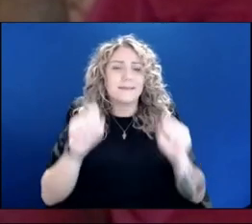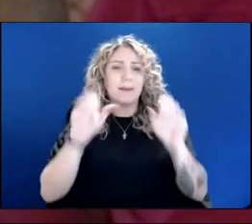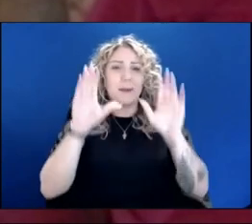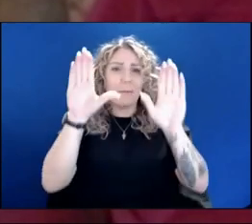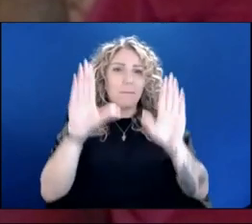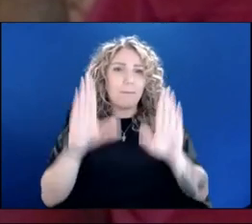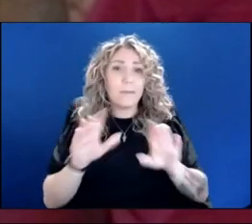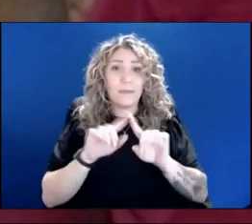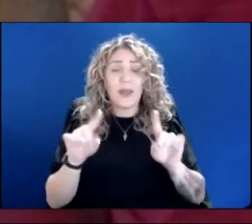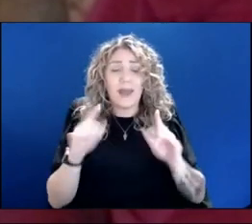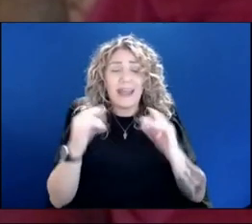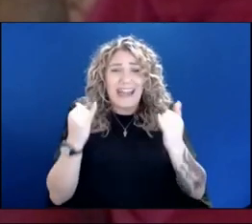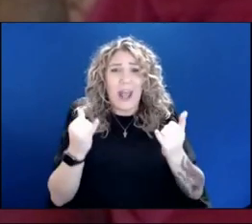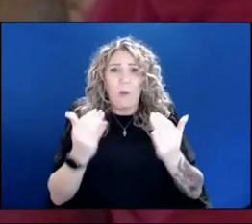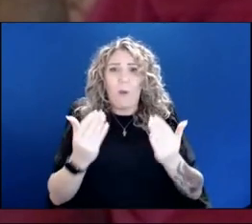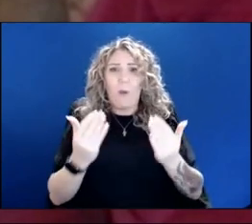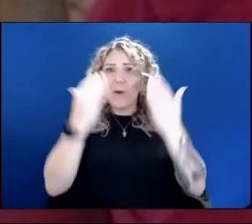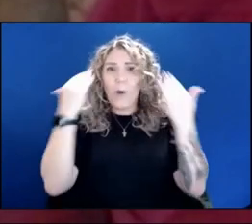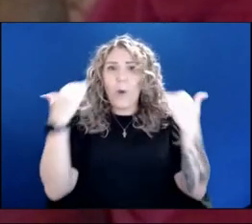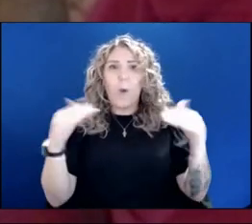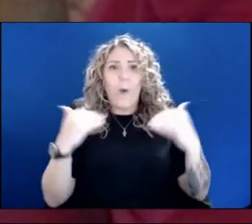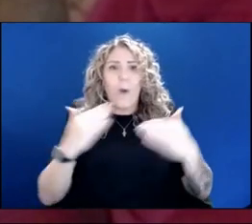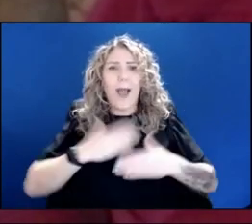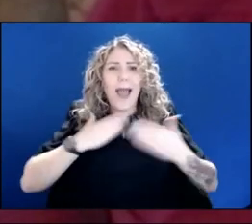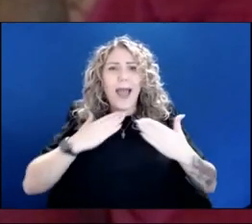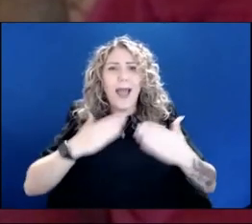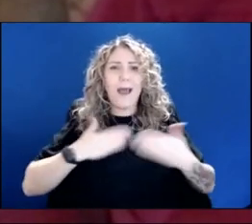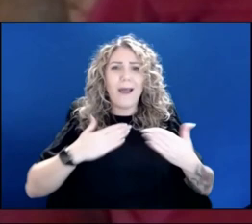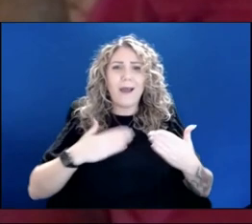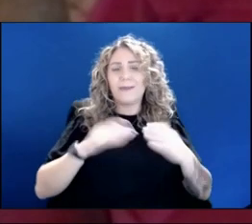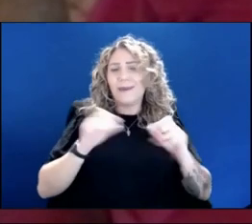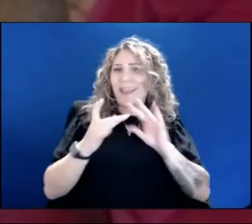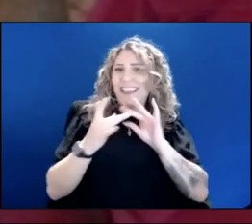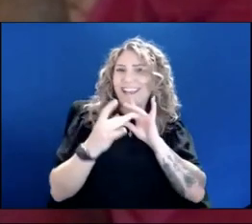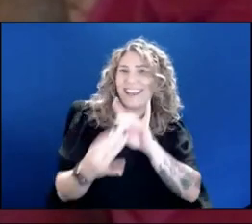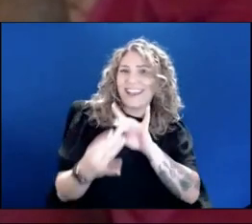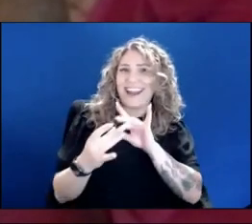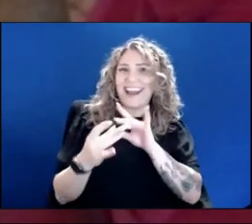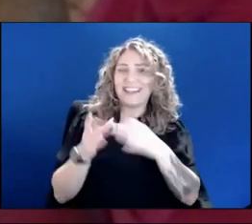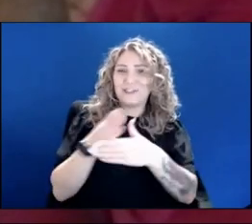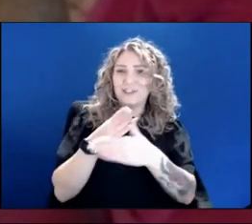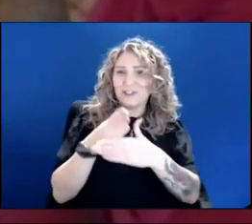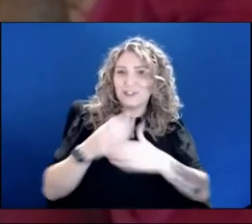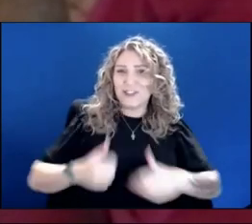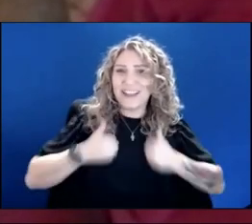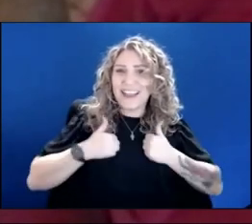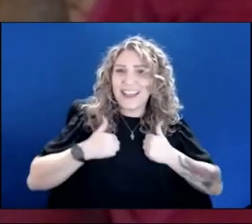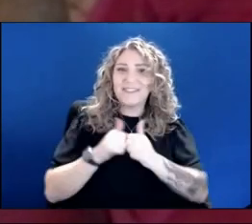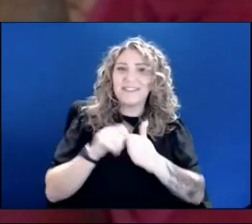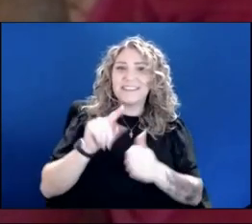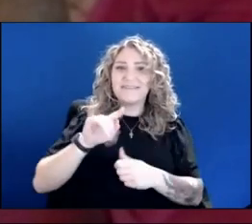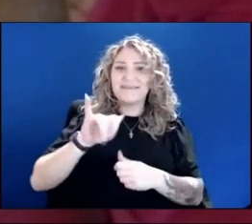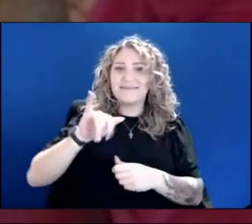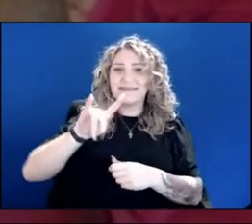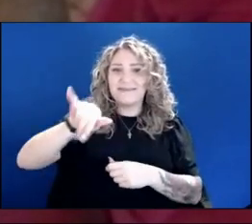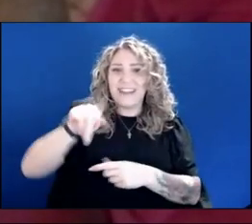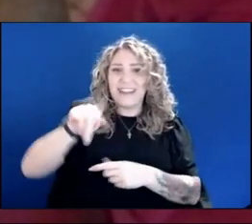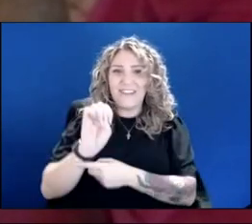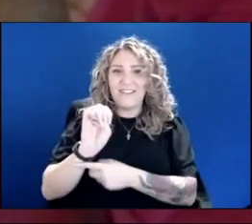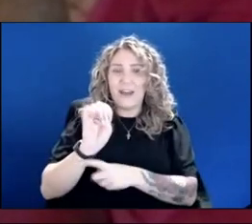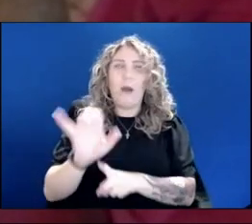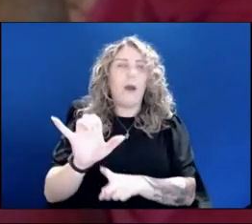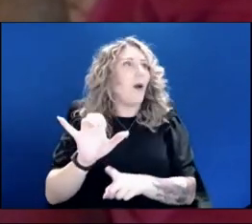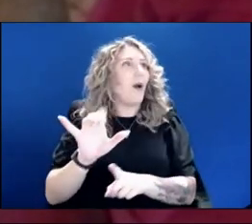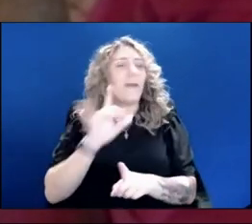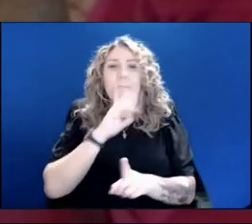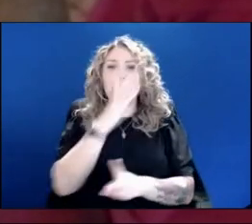overwhelming happiness of not only being able to reconnect and share our lives with Stephanie, like, that has just been the icing on